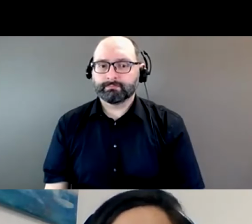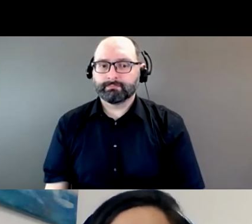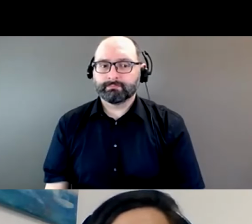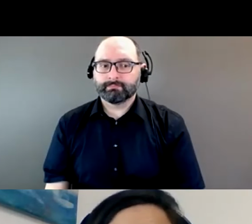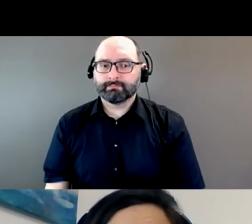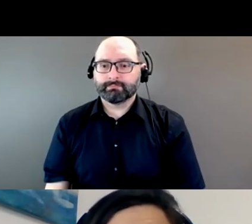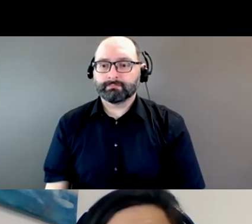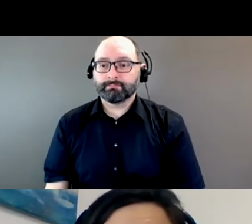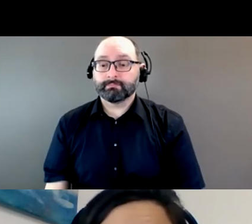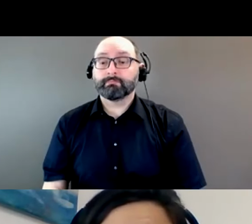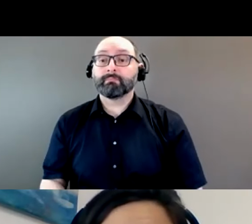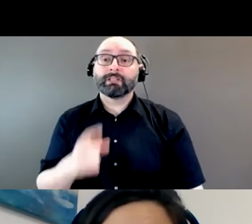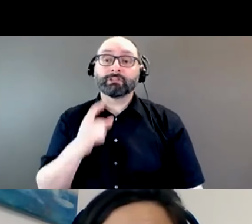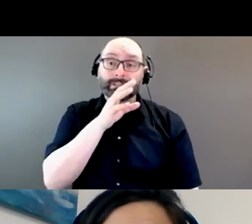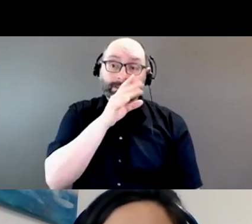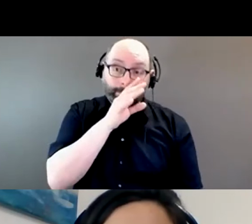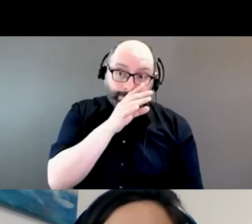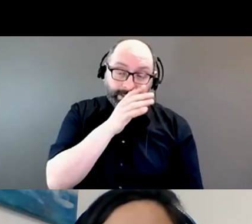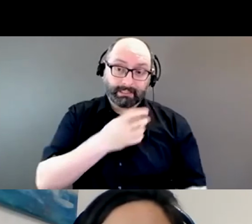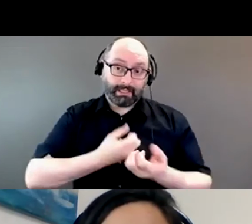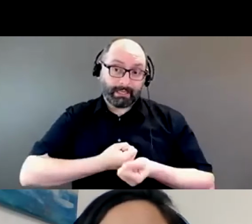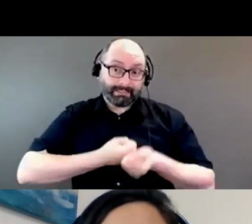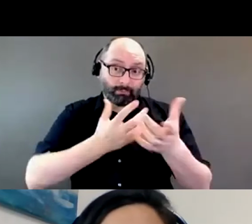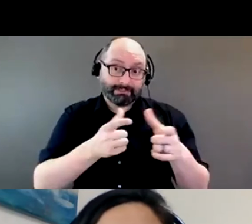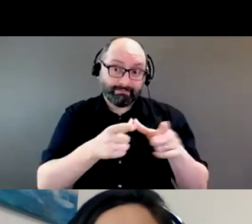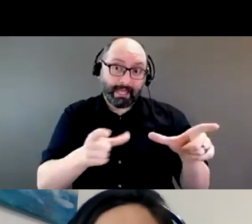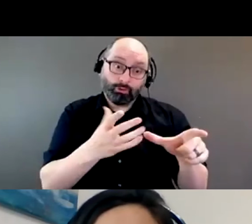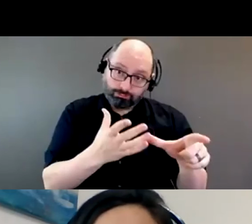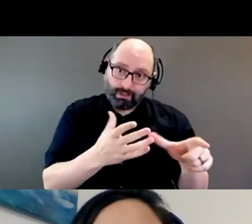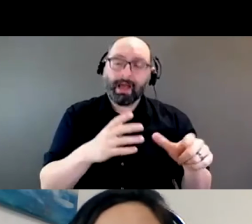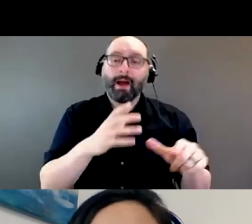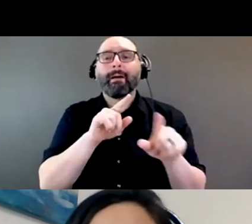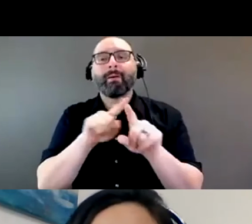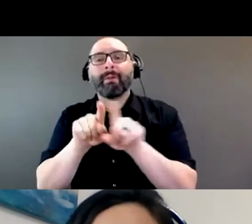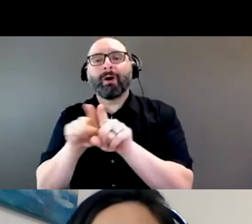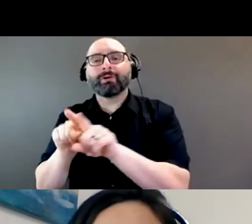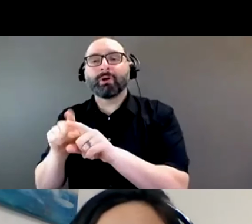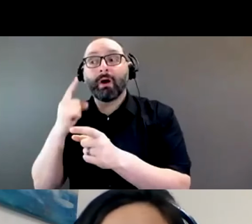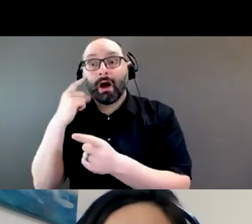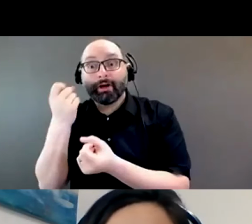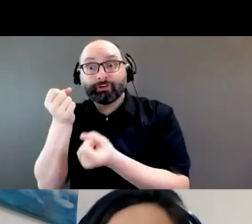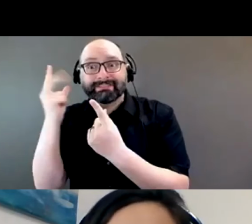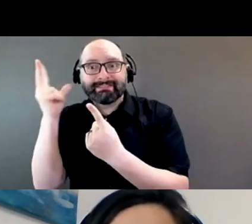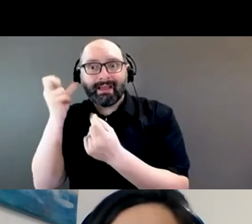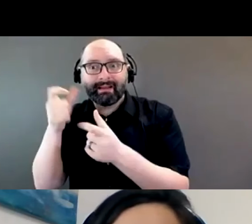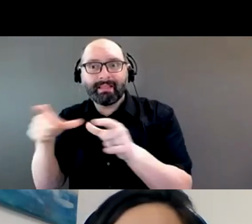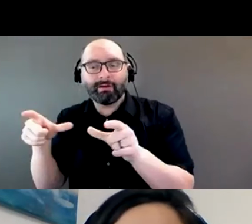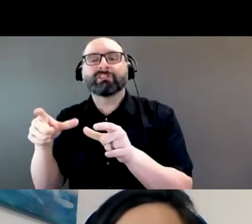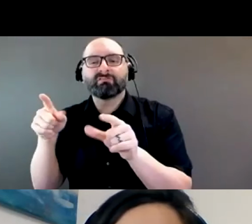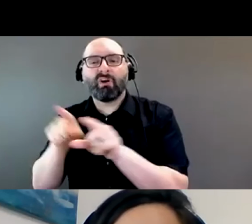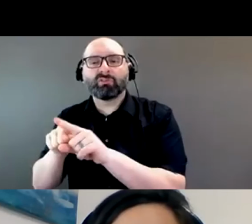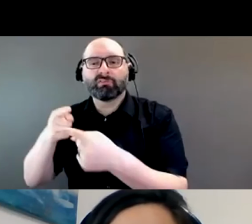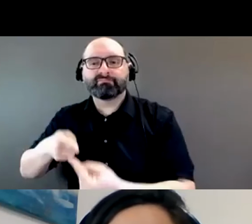So in terms of speaking and expressive language, but also understanding will become more difficult as dementia